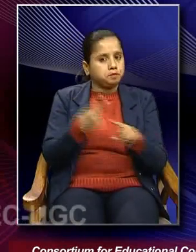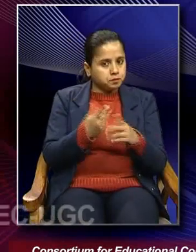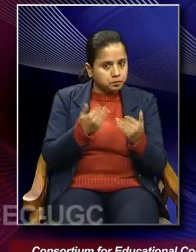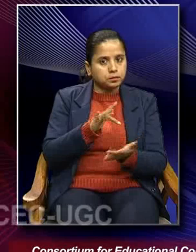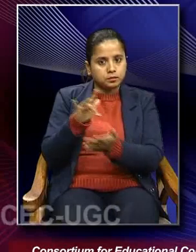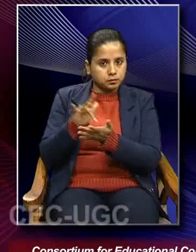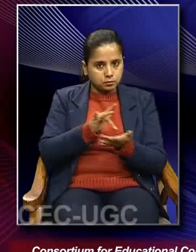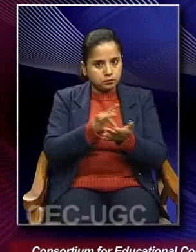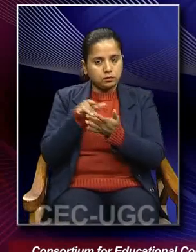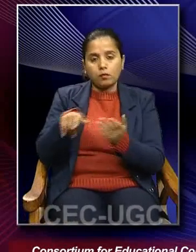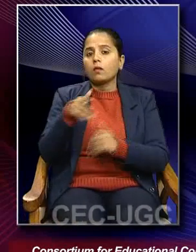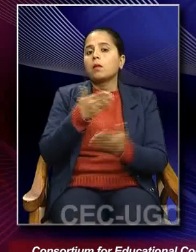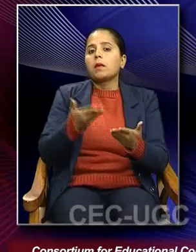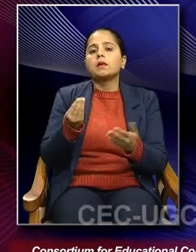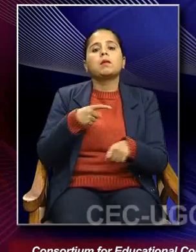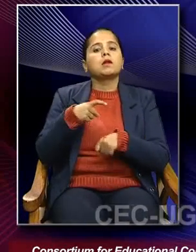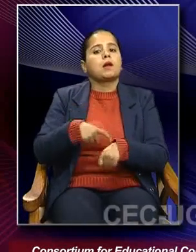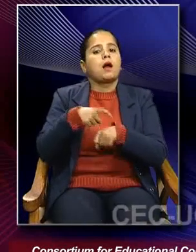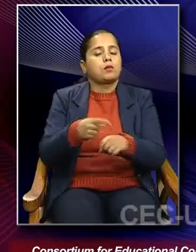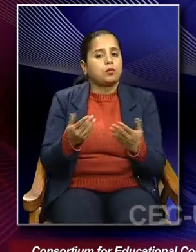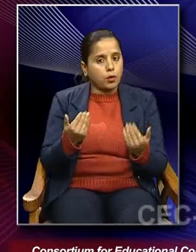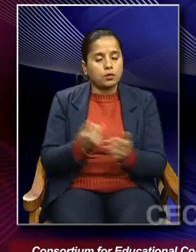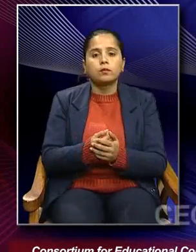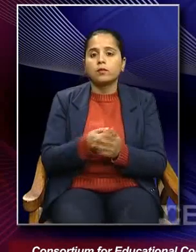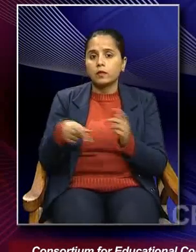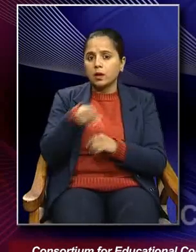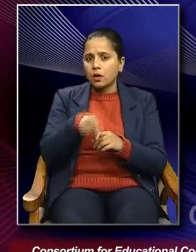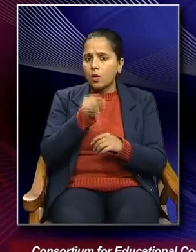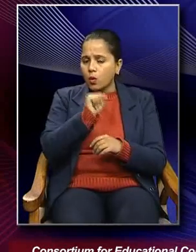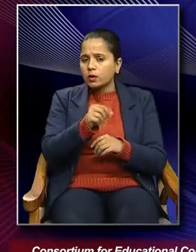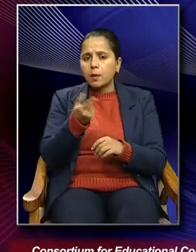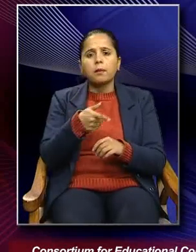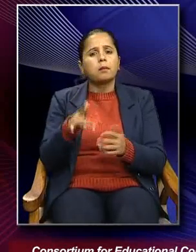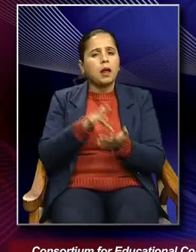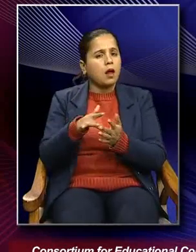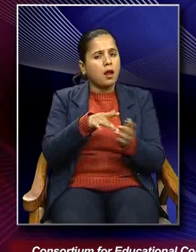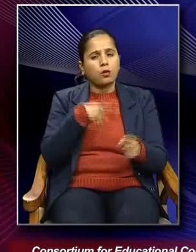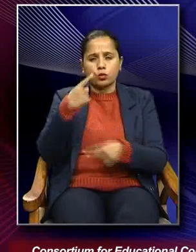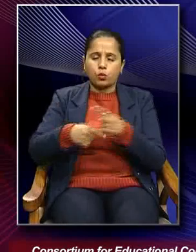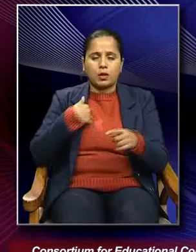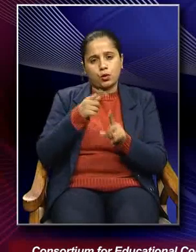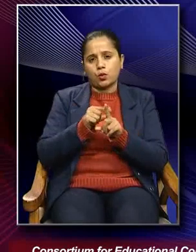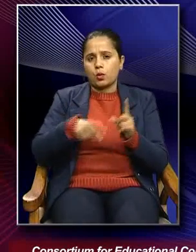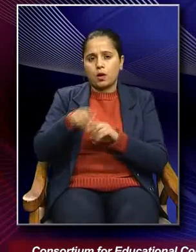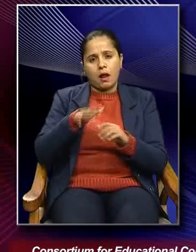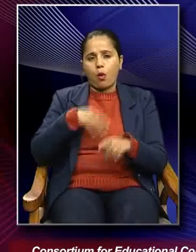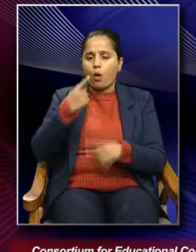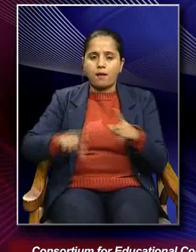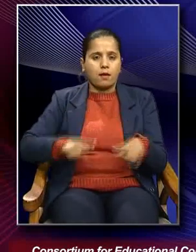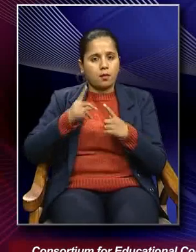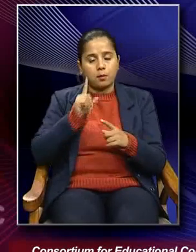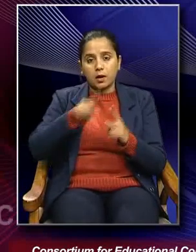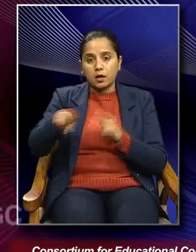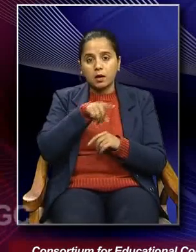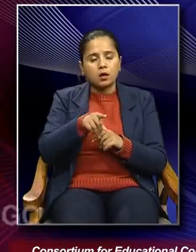places, or even periods of time. So, profane is something which is everyday, we are doing it every life. But